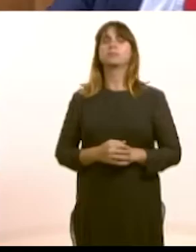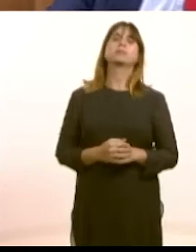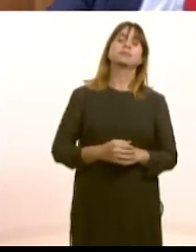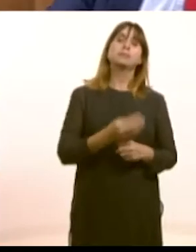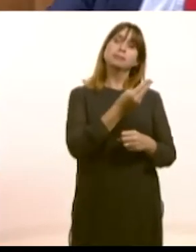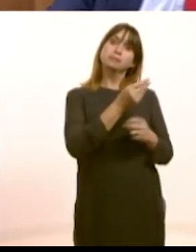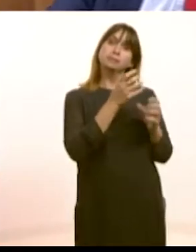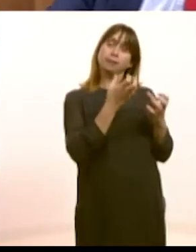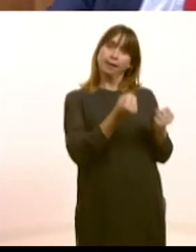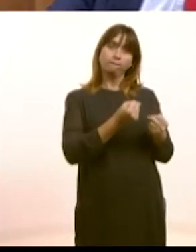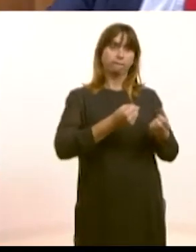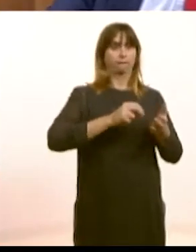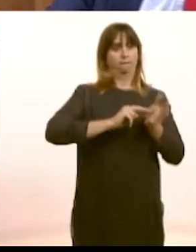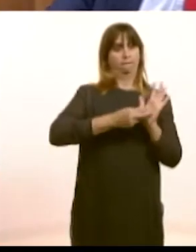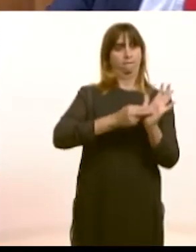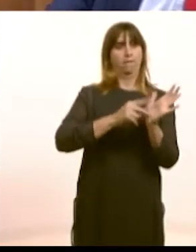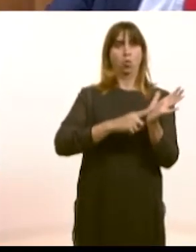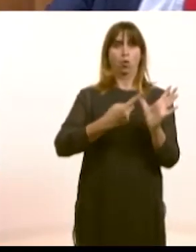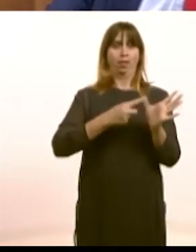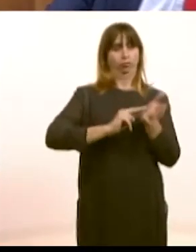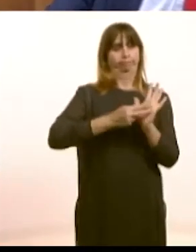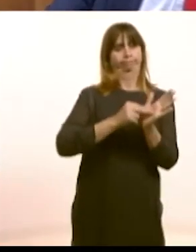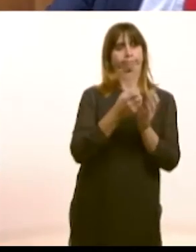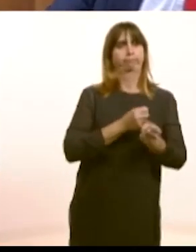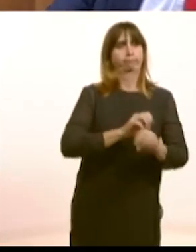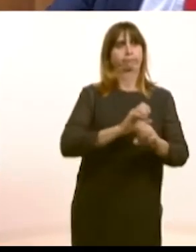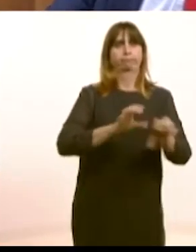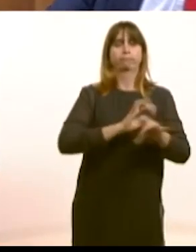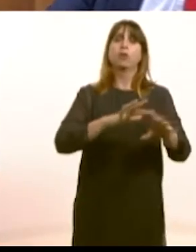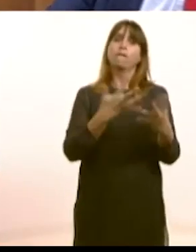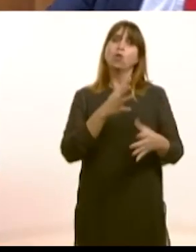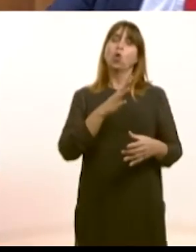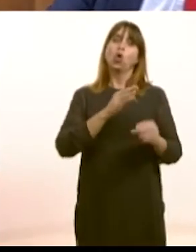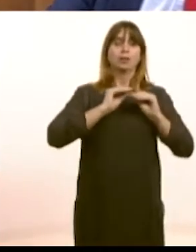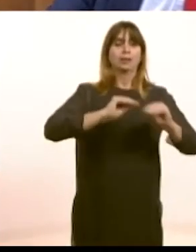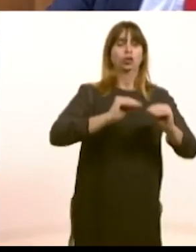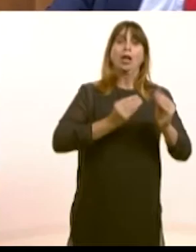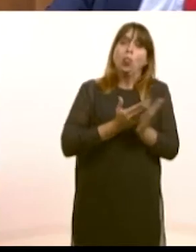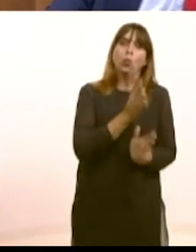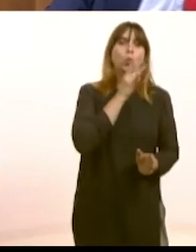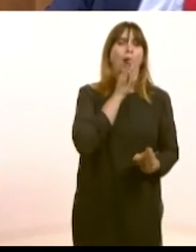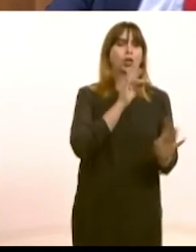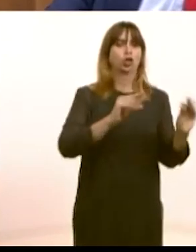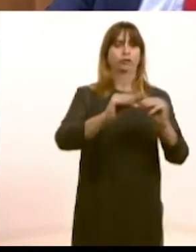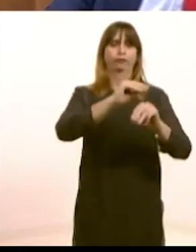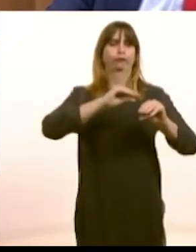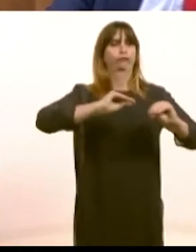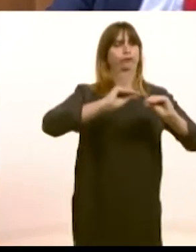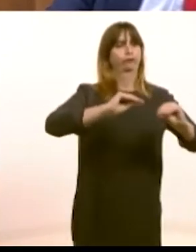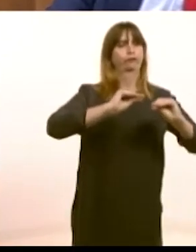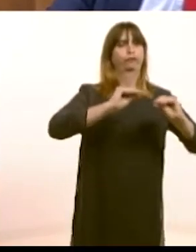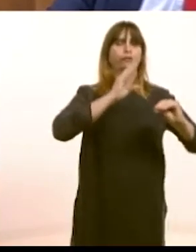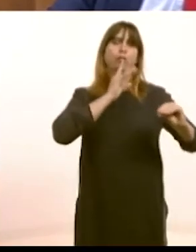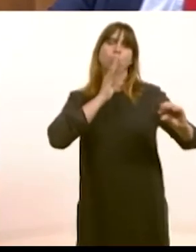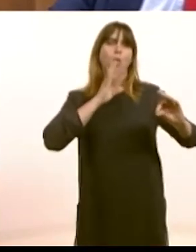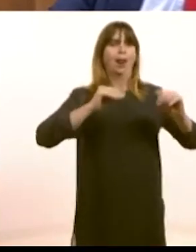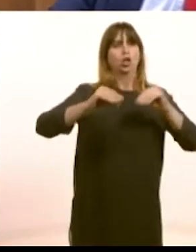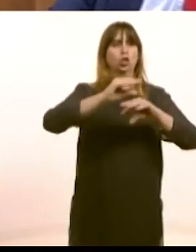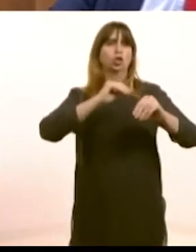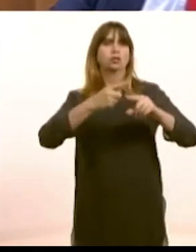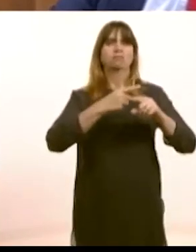Education strategies that we expect the local authorities to produce. Some are more advanced than others, but it is hugely important that a proper pathway